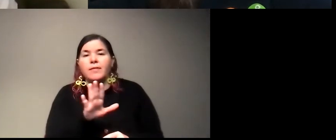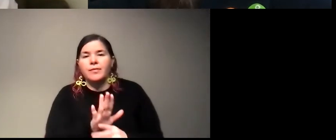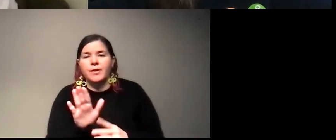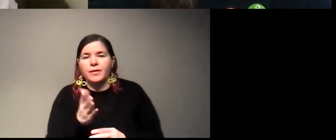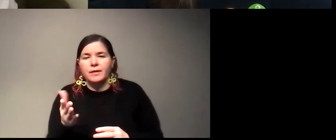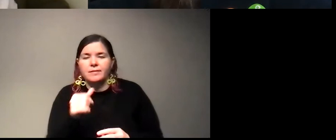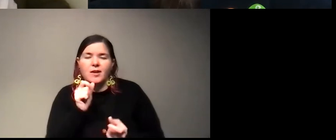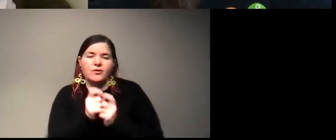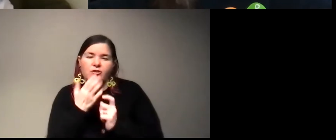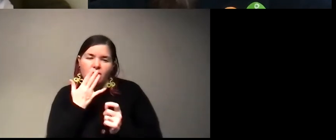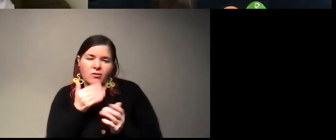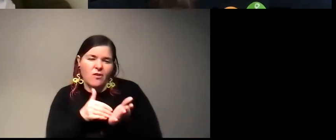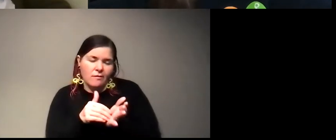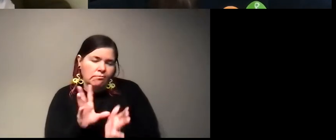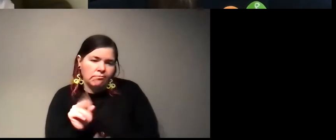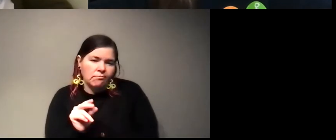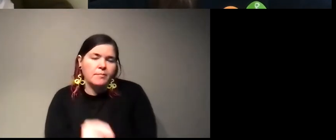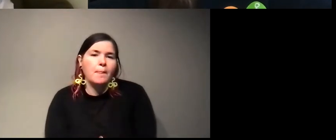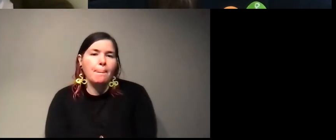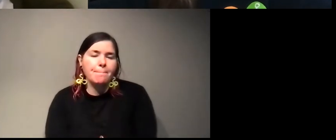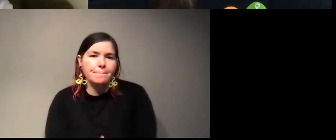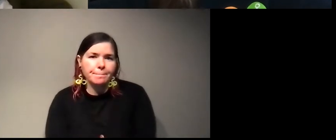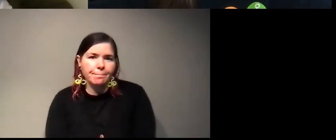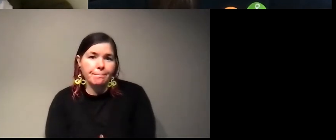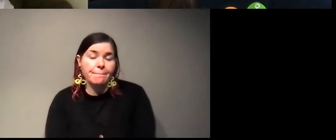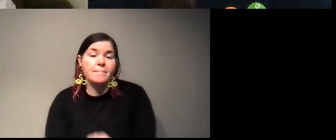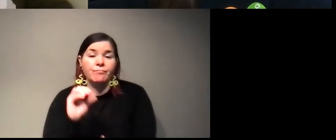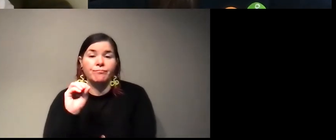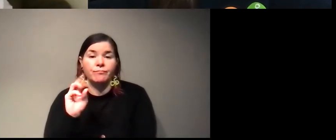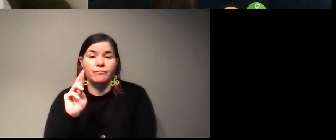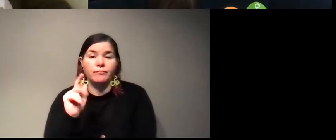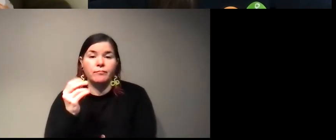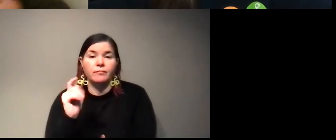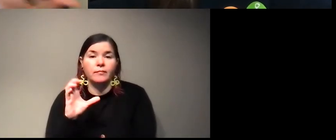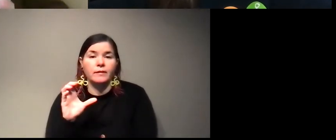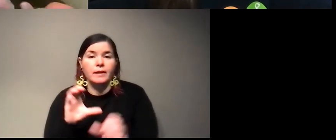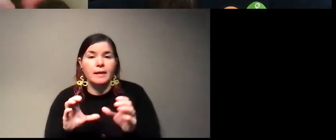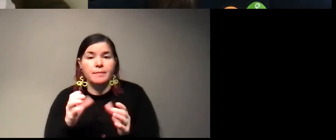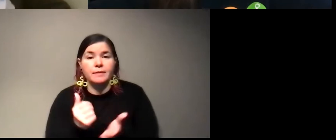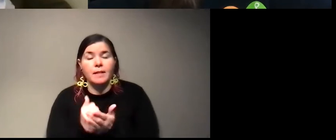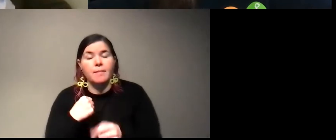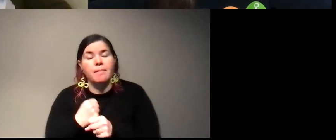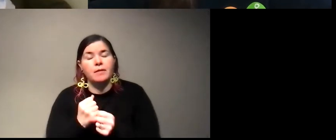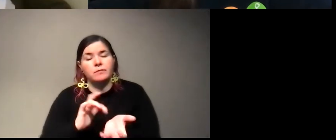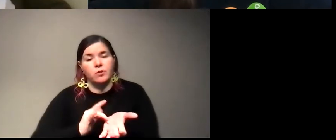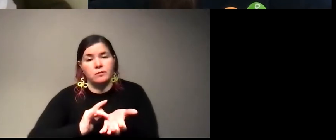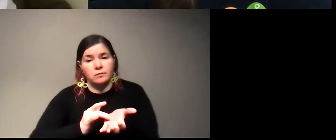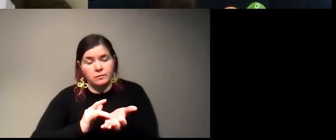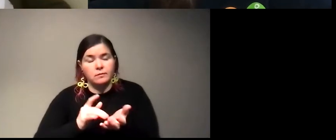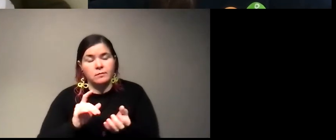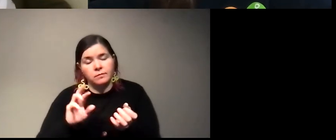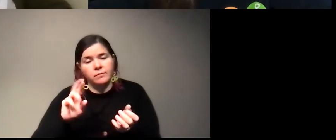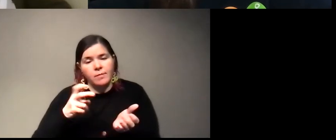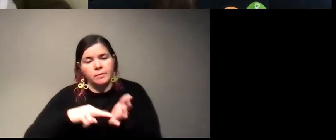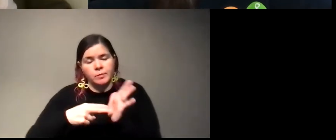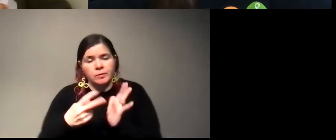change colors as much though. But organic chemists are the people that are helping make drugs essentially for pharmaceutical